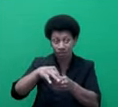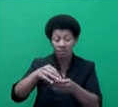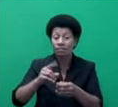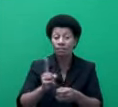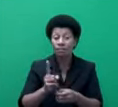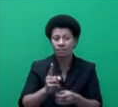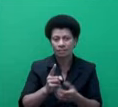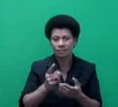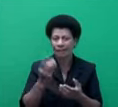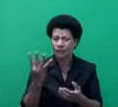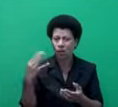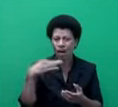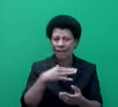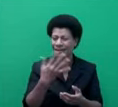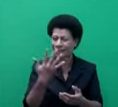were